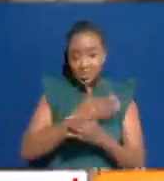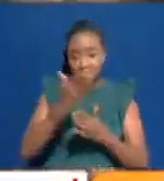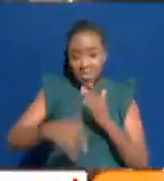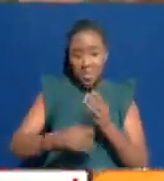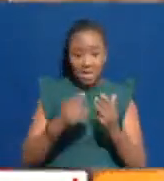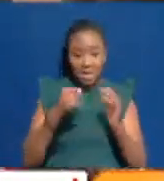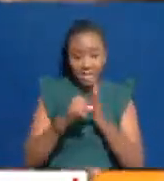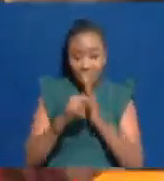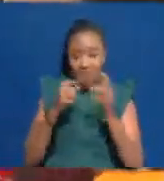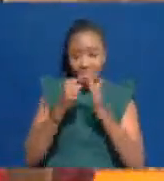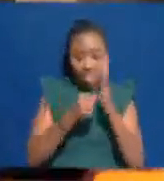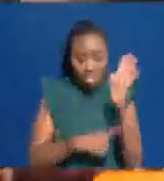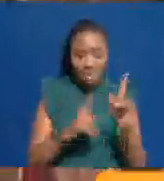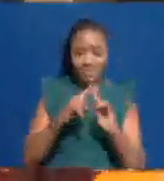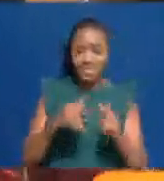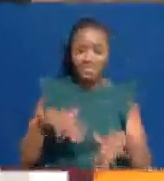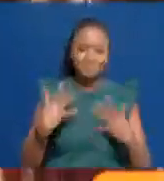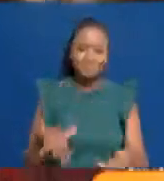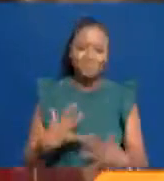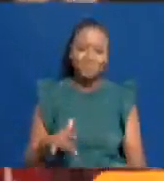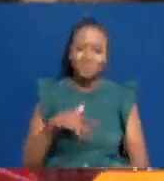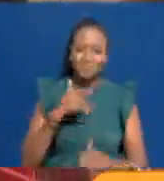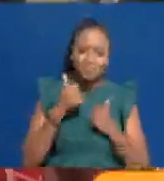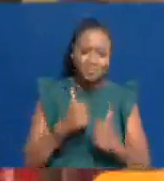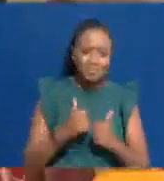have been a much more comfortable race for us in terms of pace. We